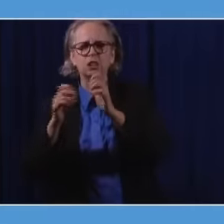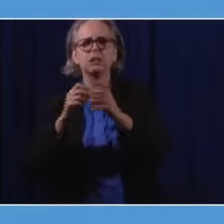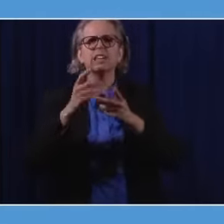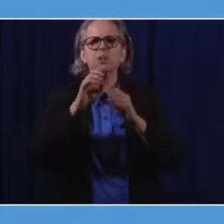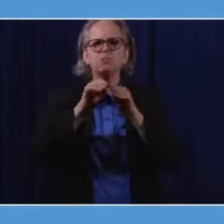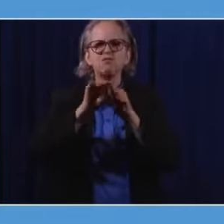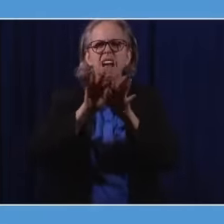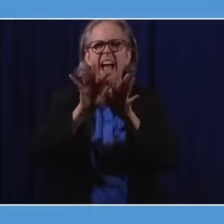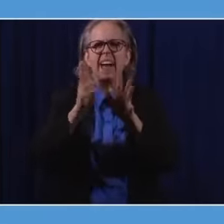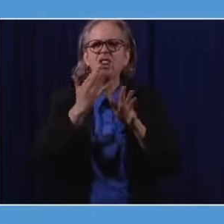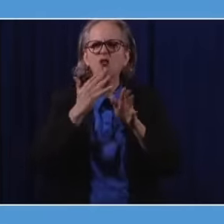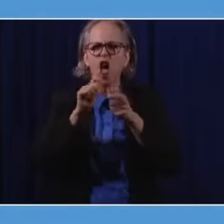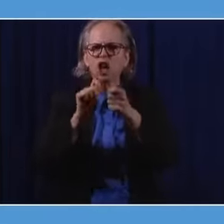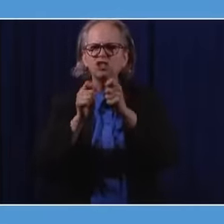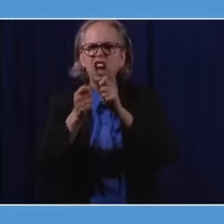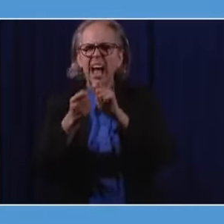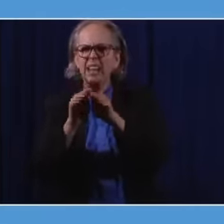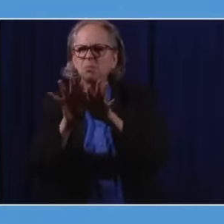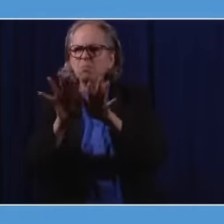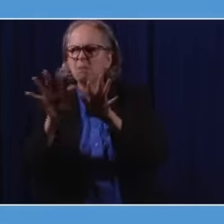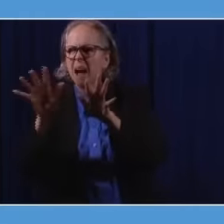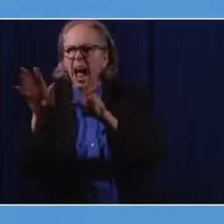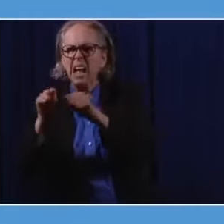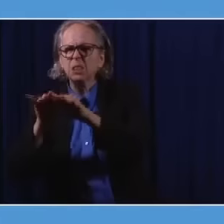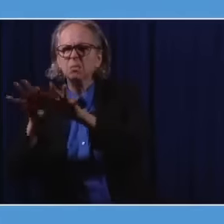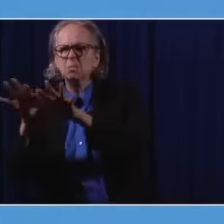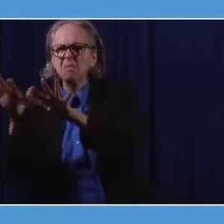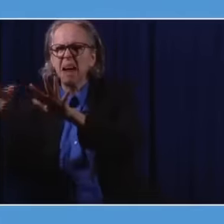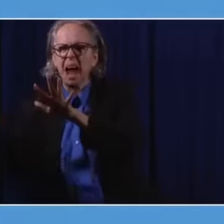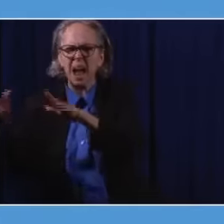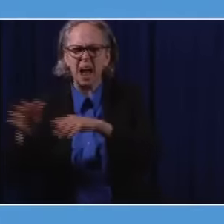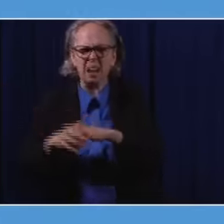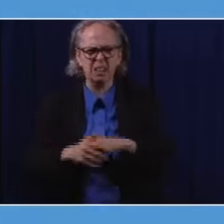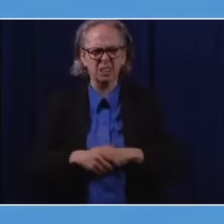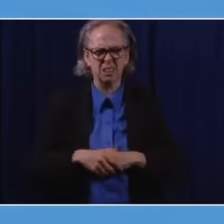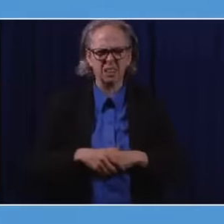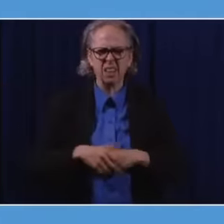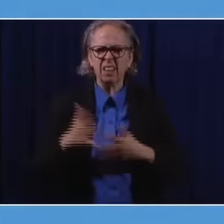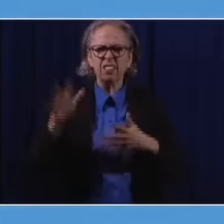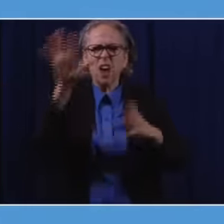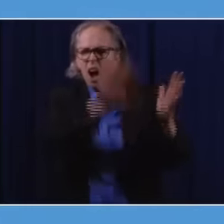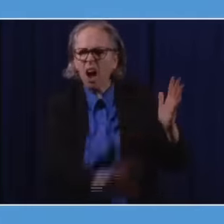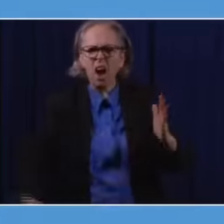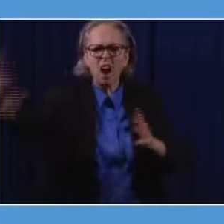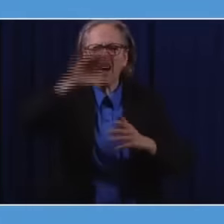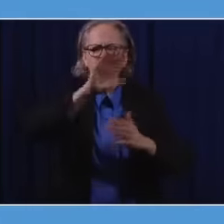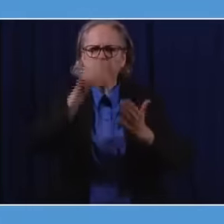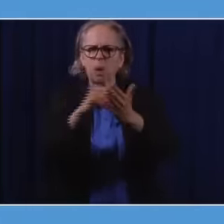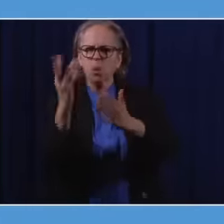change all throughout the region, and you can see how this is changing.